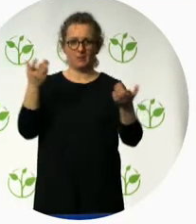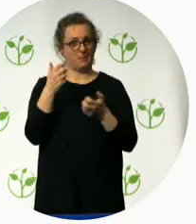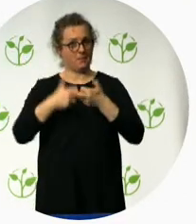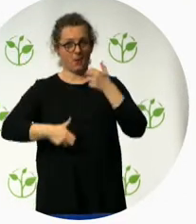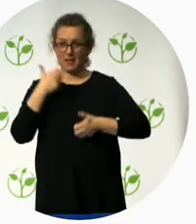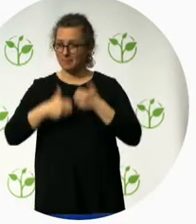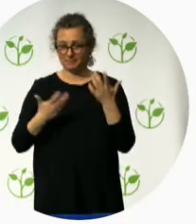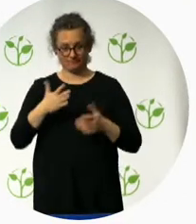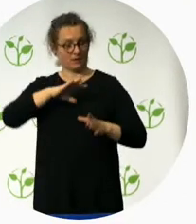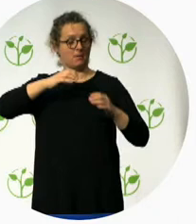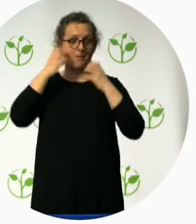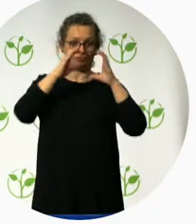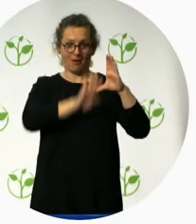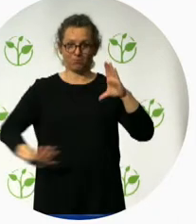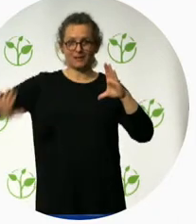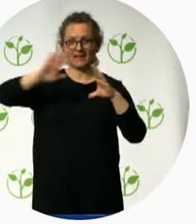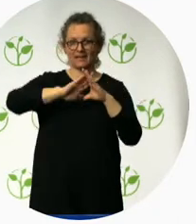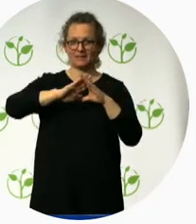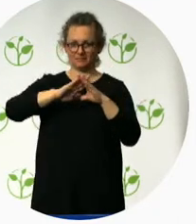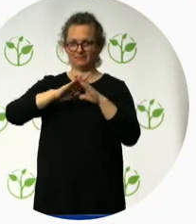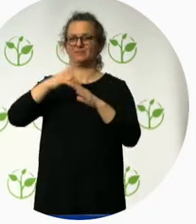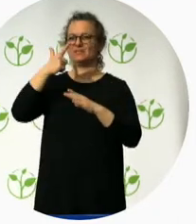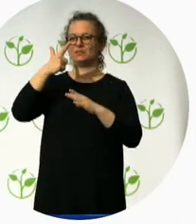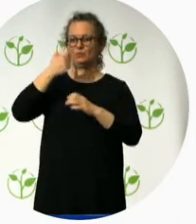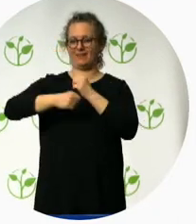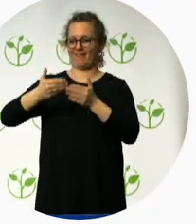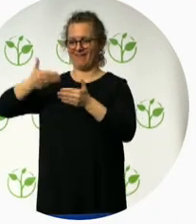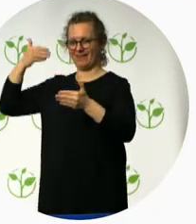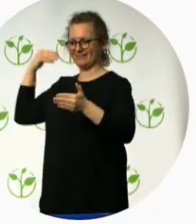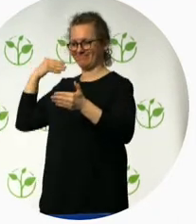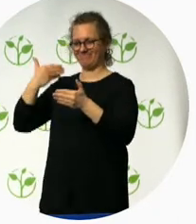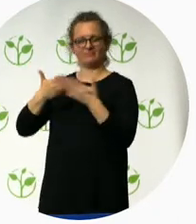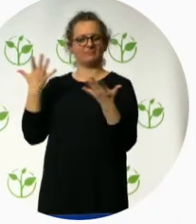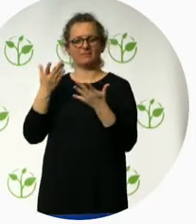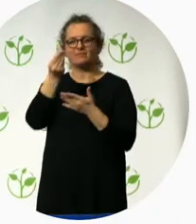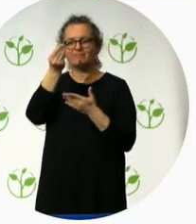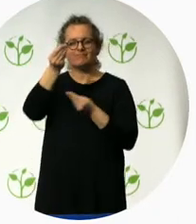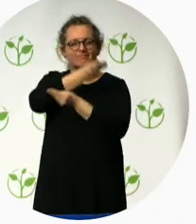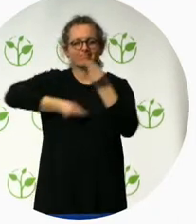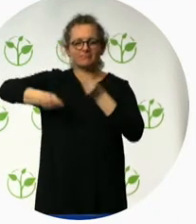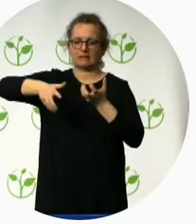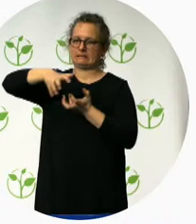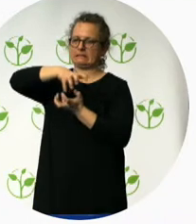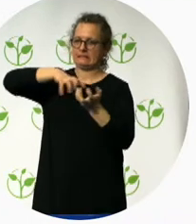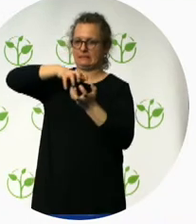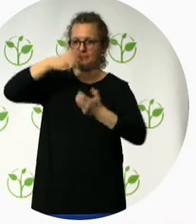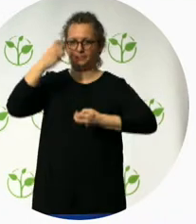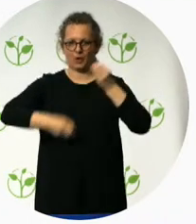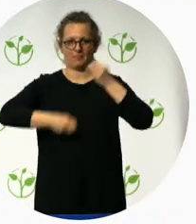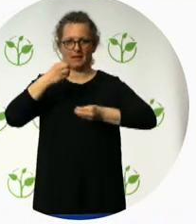2016, where more than 2,000 companies closed their doors, and